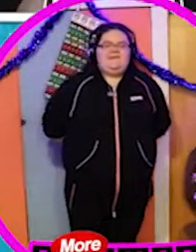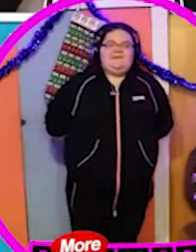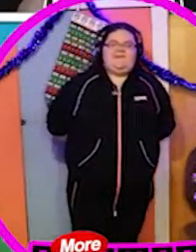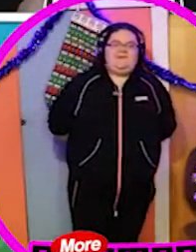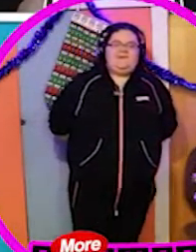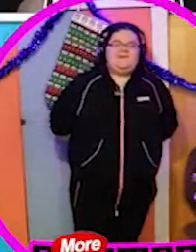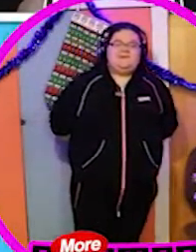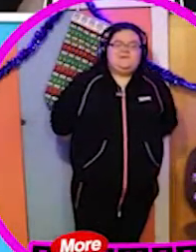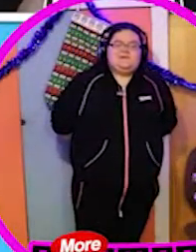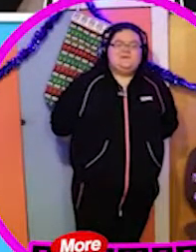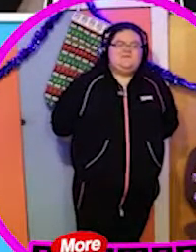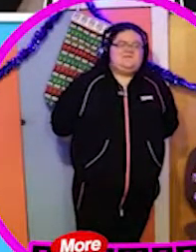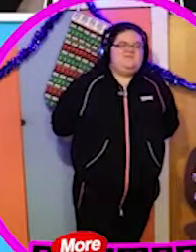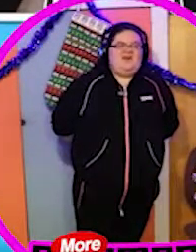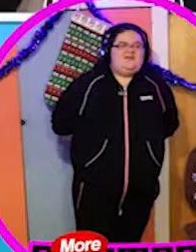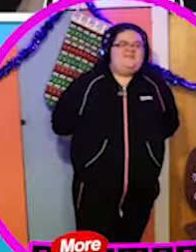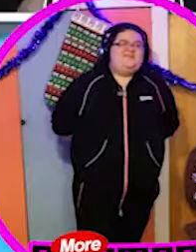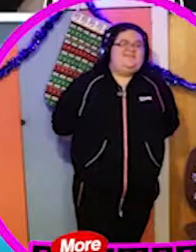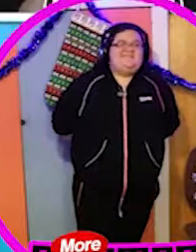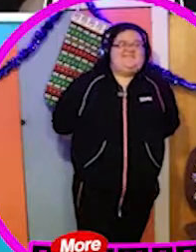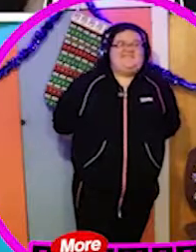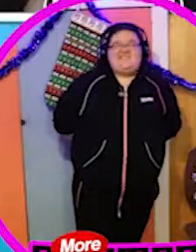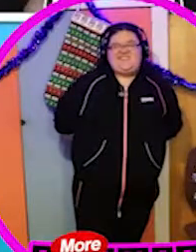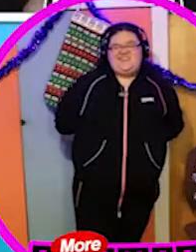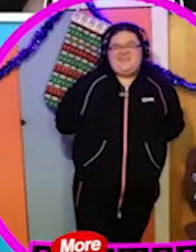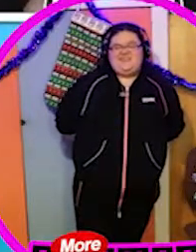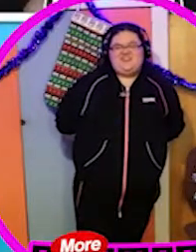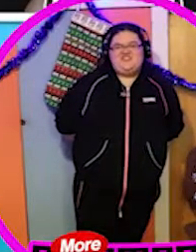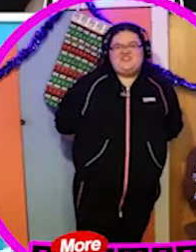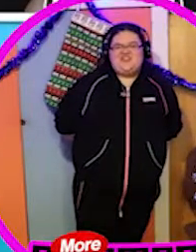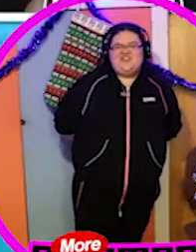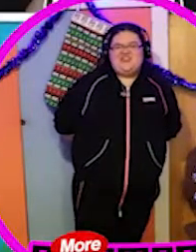time. Hard L. Oh, that's it.